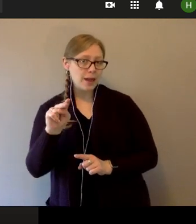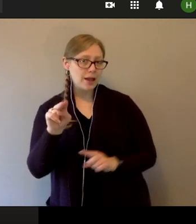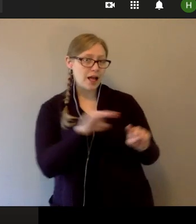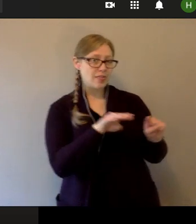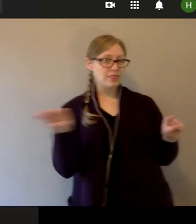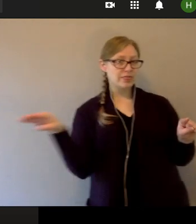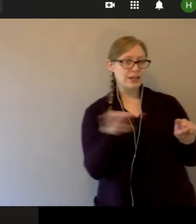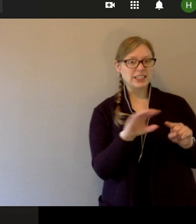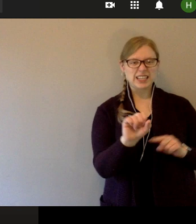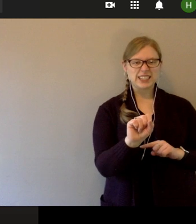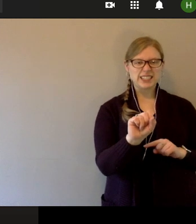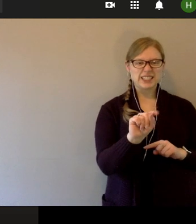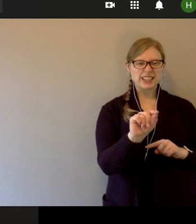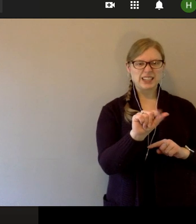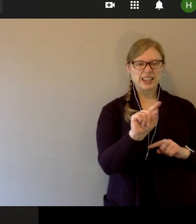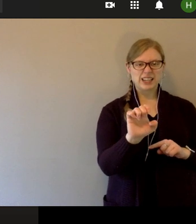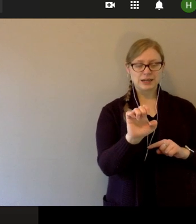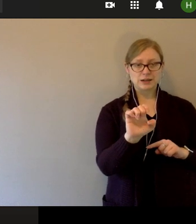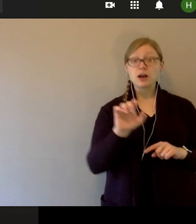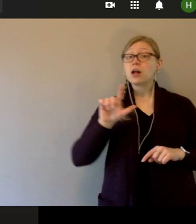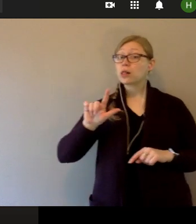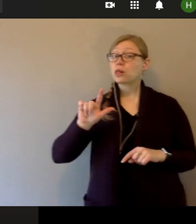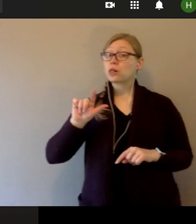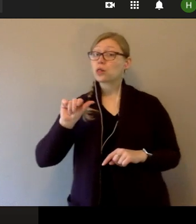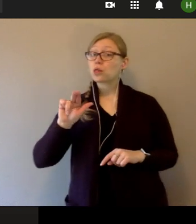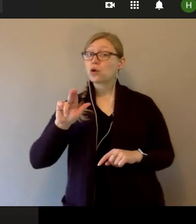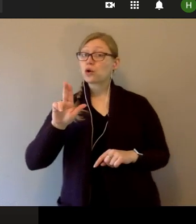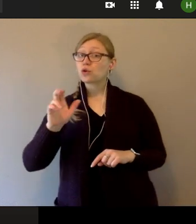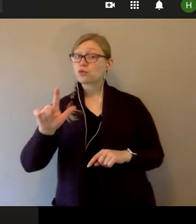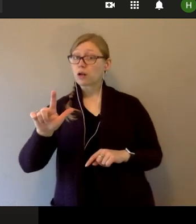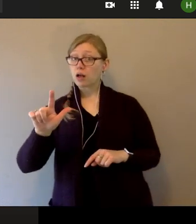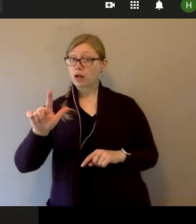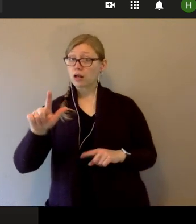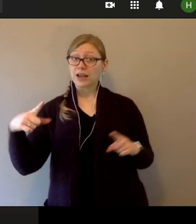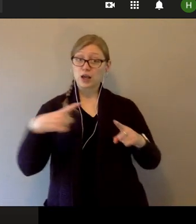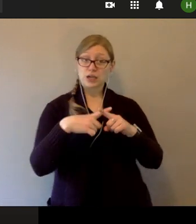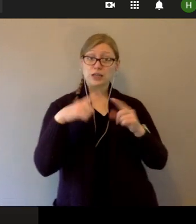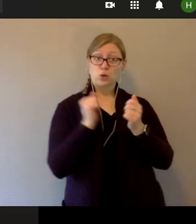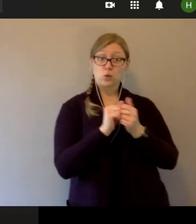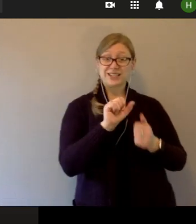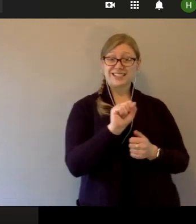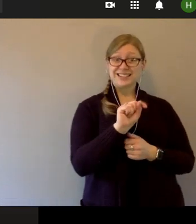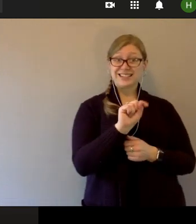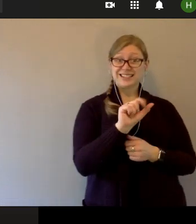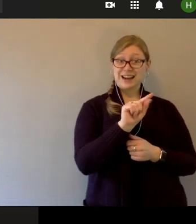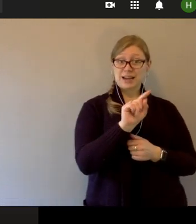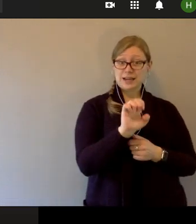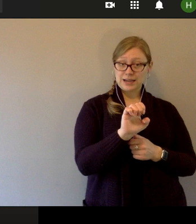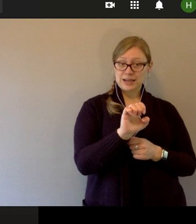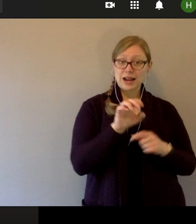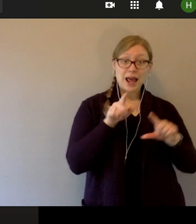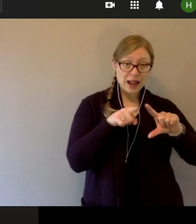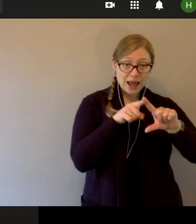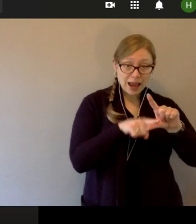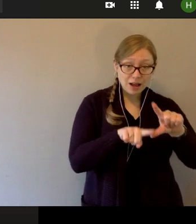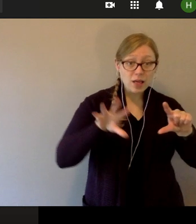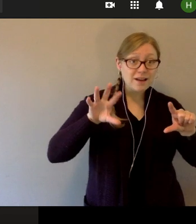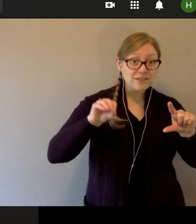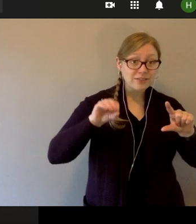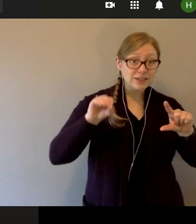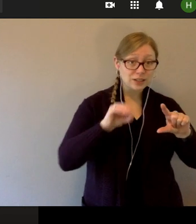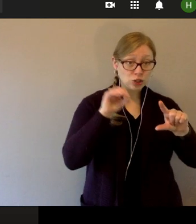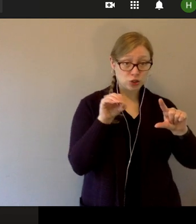Laurel Street and State Street intersect at a 50-degree angle. So Laurel Street and State Street intersect